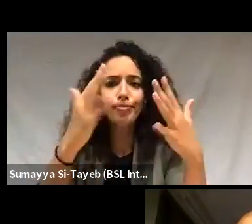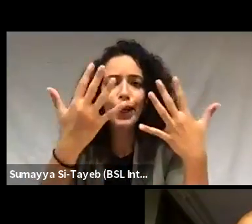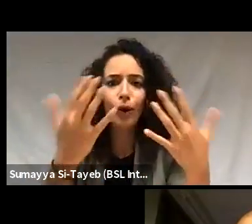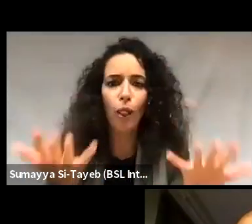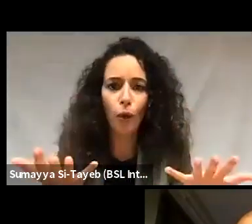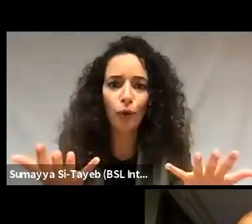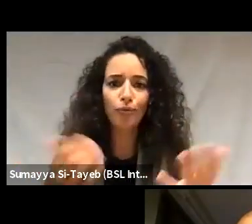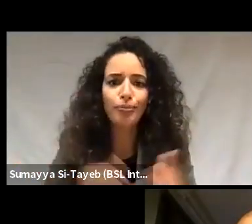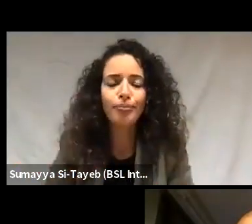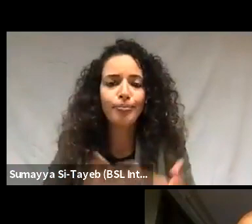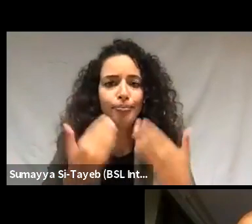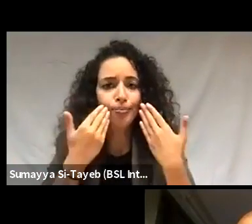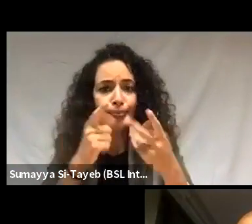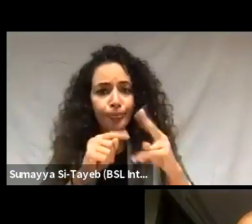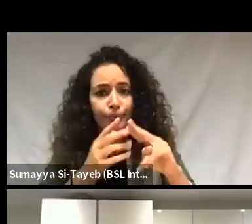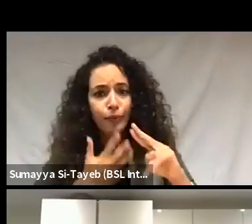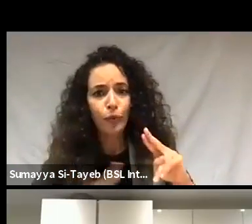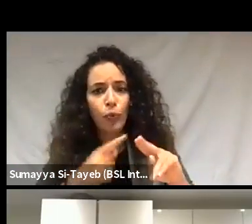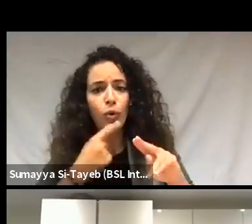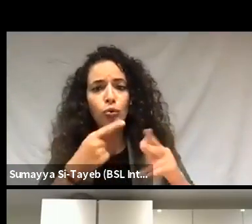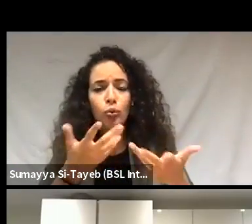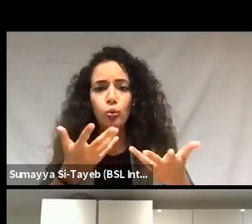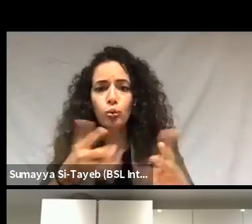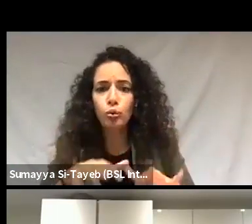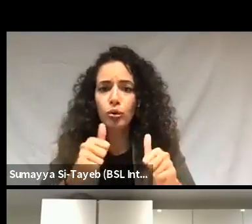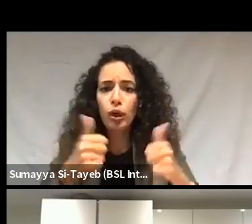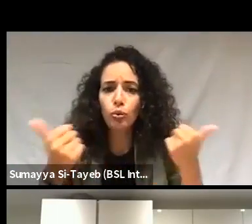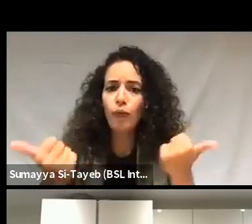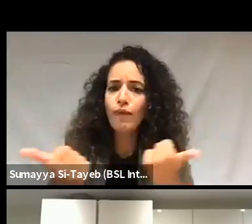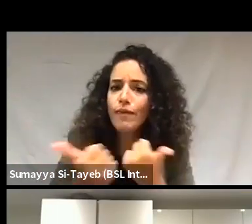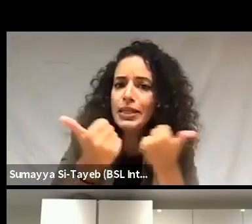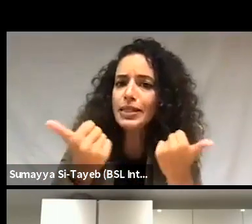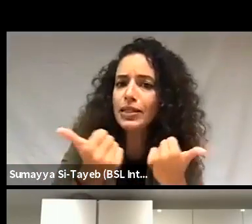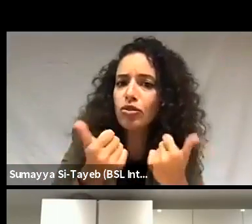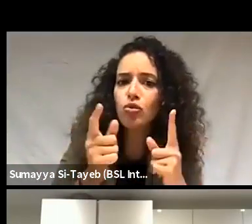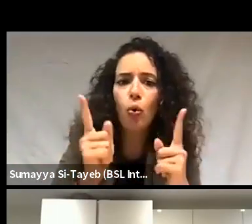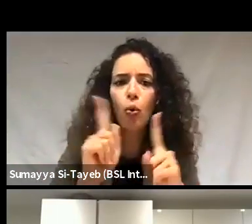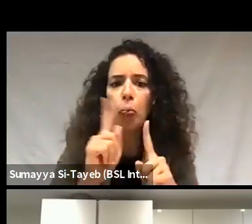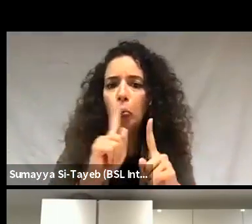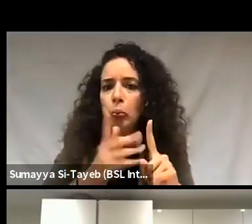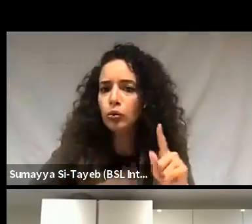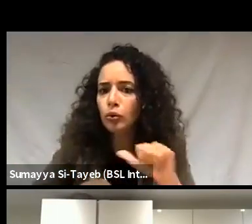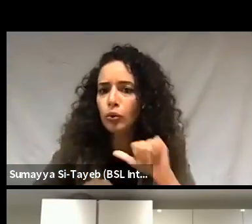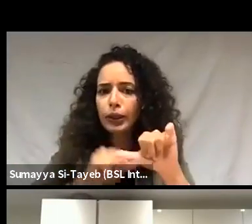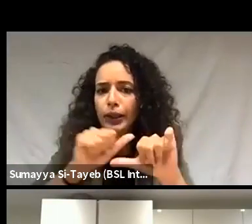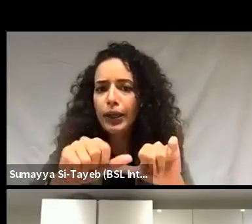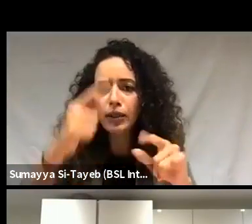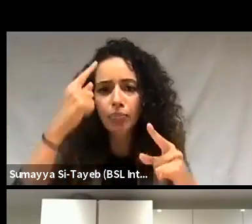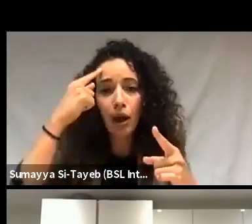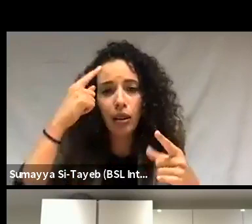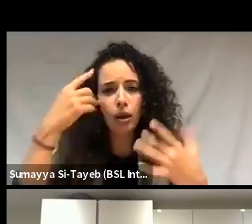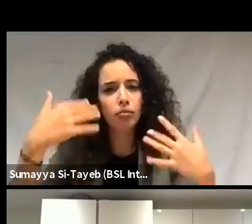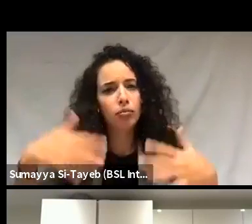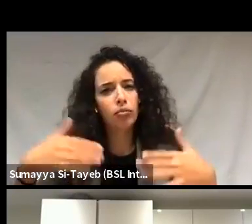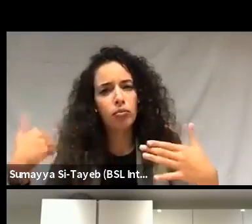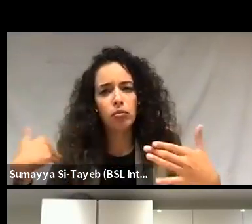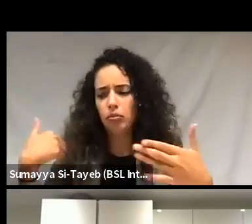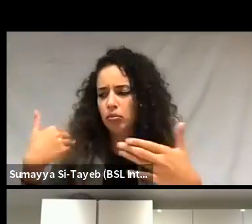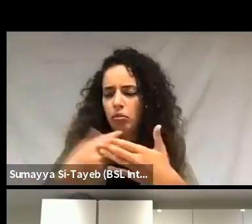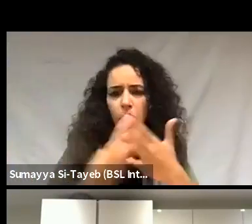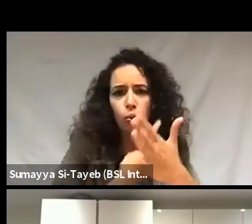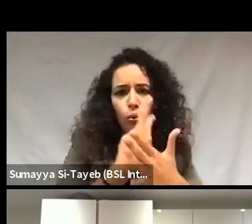to wrap things up or how you wish to proceed, but I think it's been a very, very